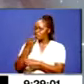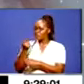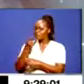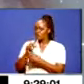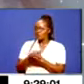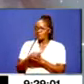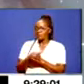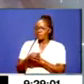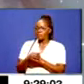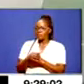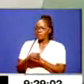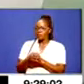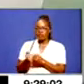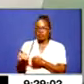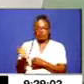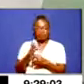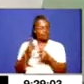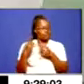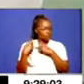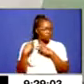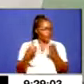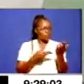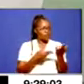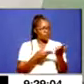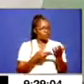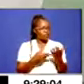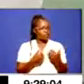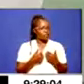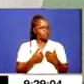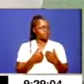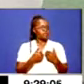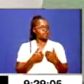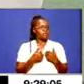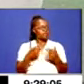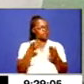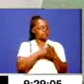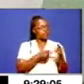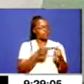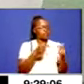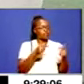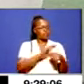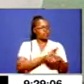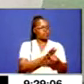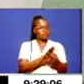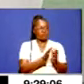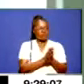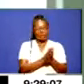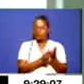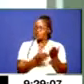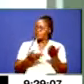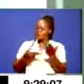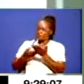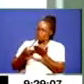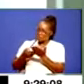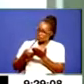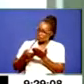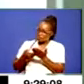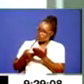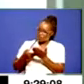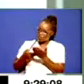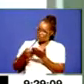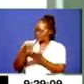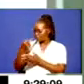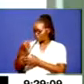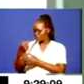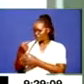And let's get back to the role that technology is playing in the fight against COVID-19. The technology, one, as I had said,